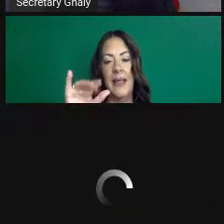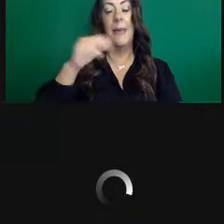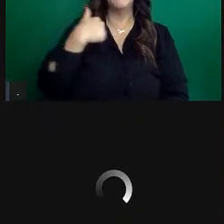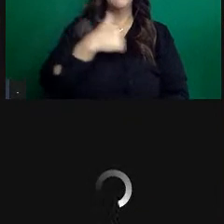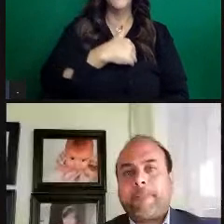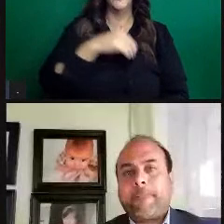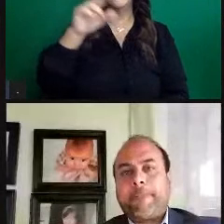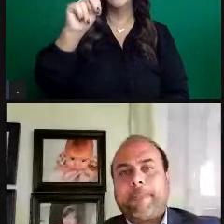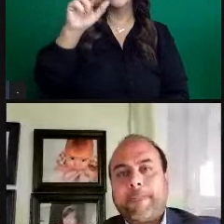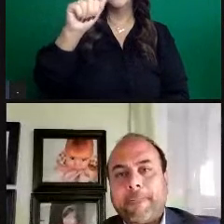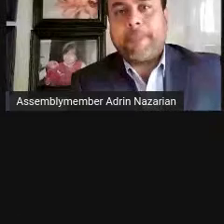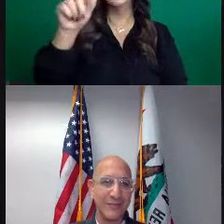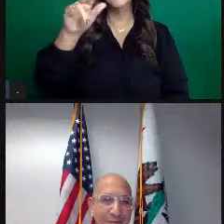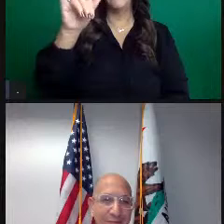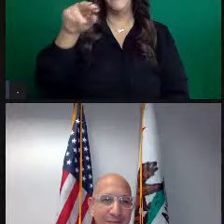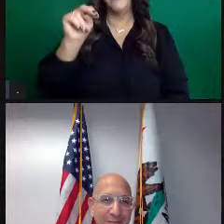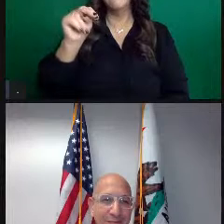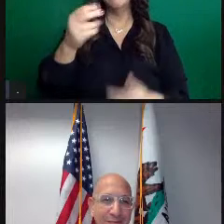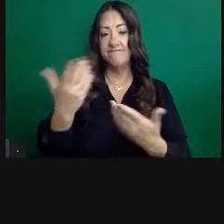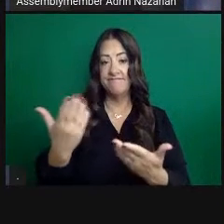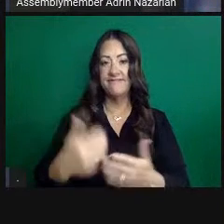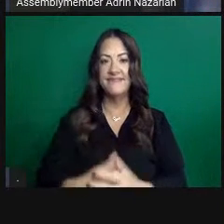well.